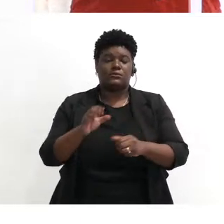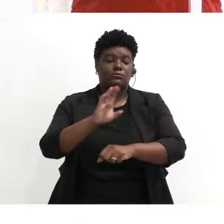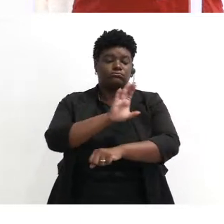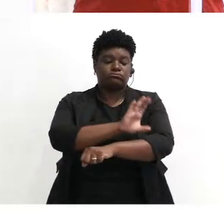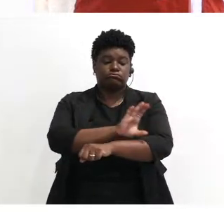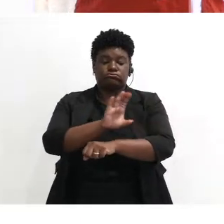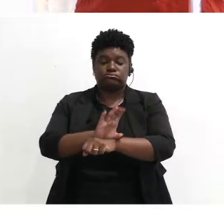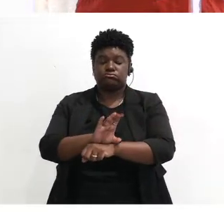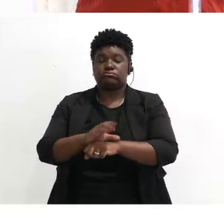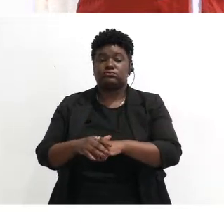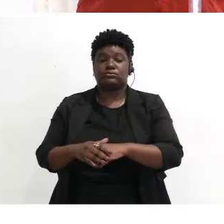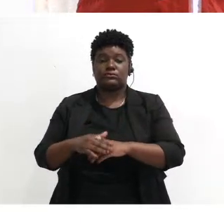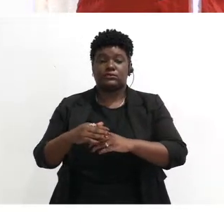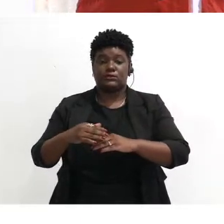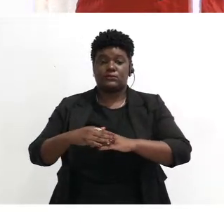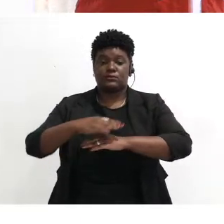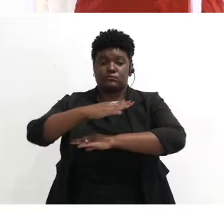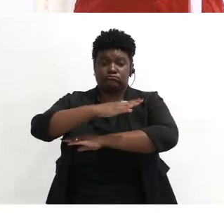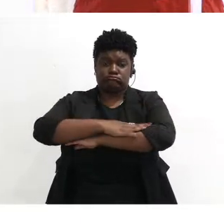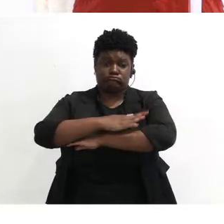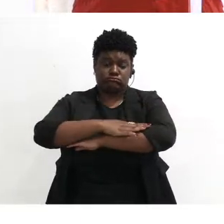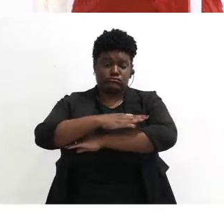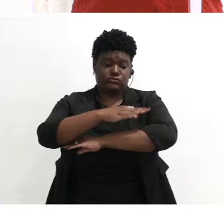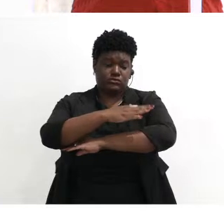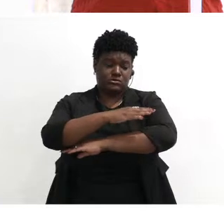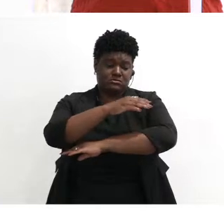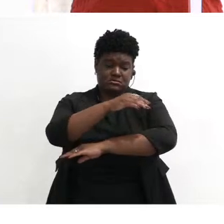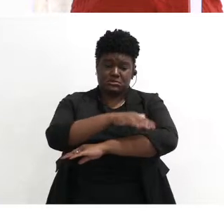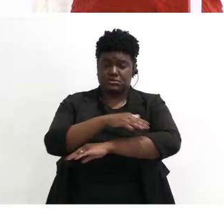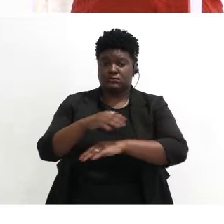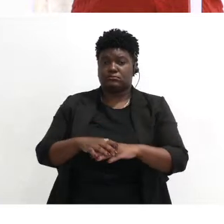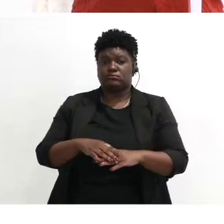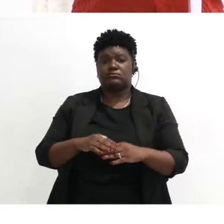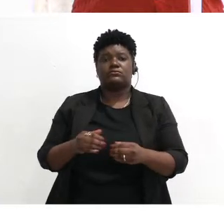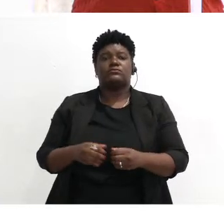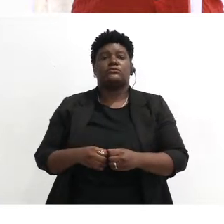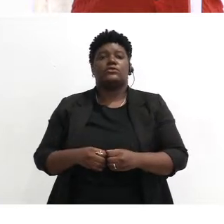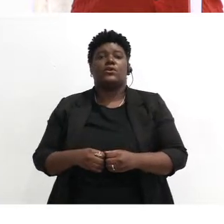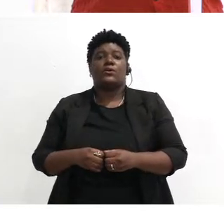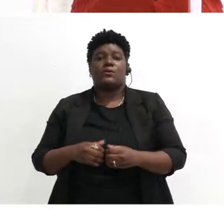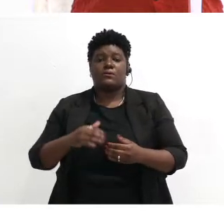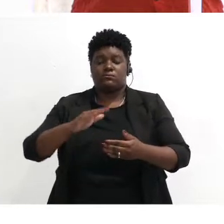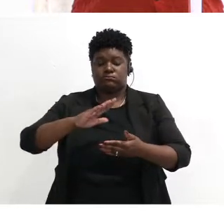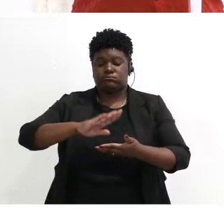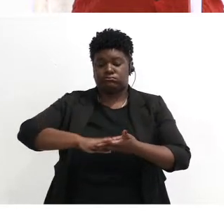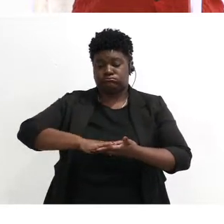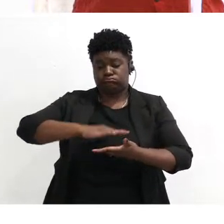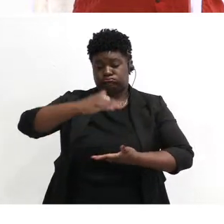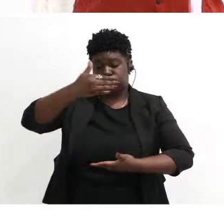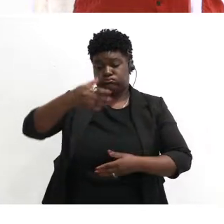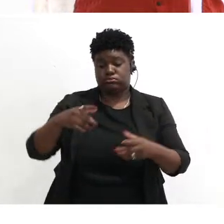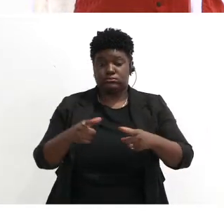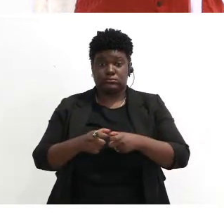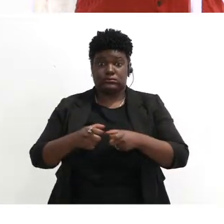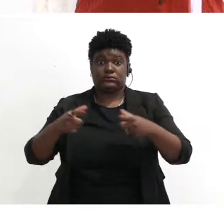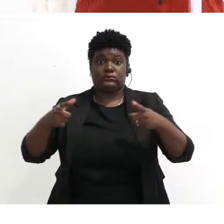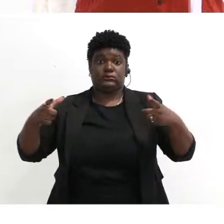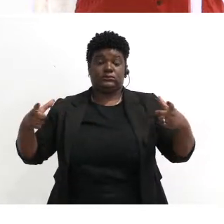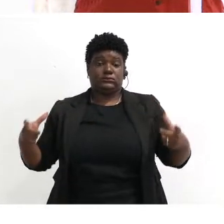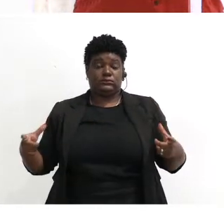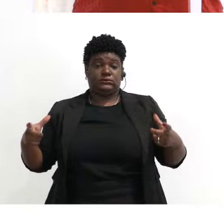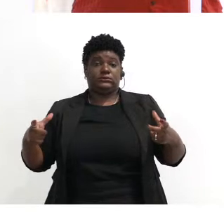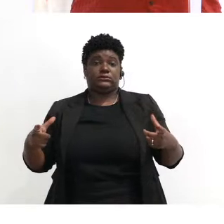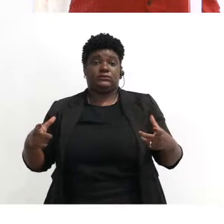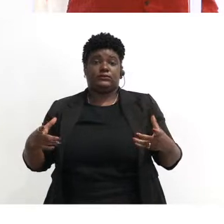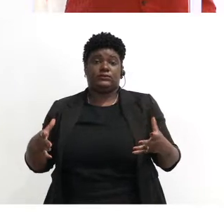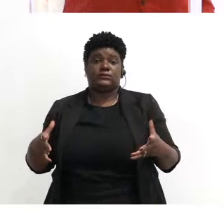laptop computers or automotive or lots of places that weren't really space constrained. But when we got